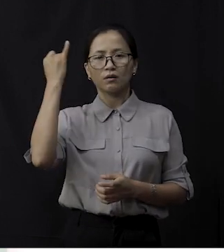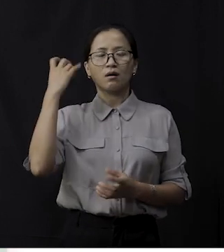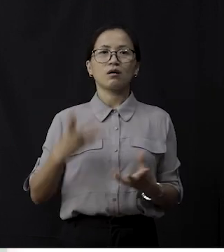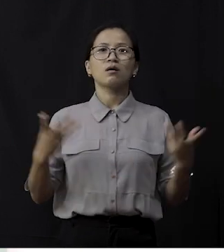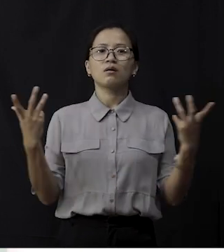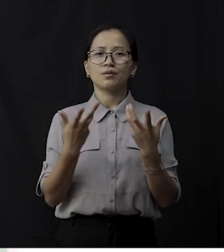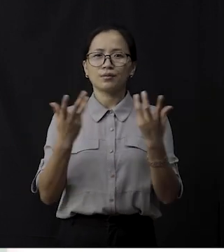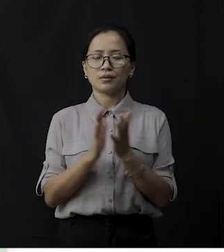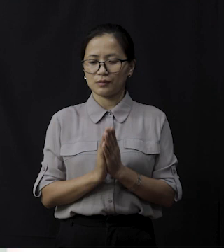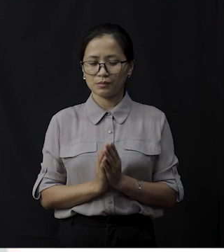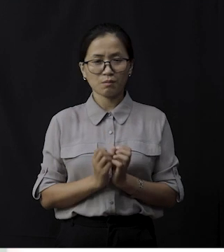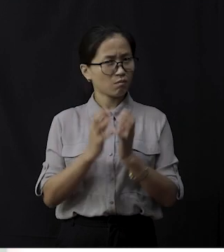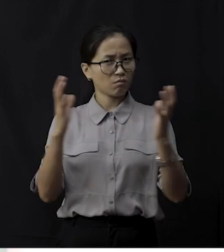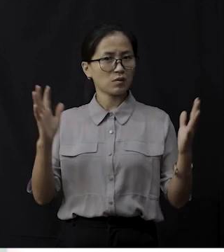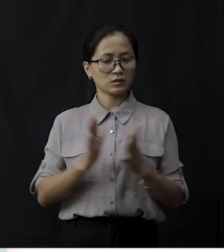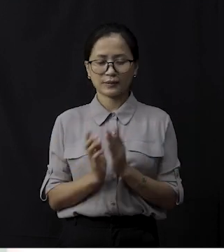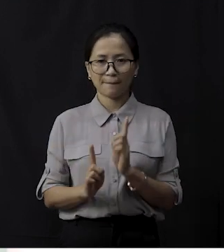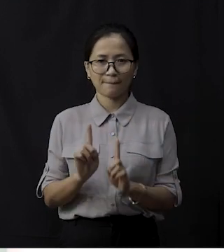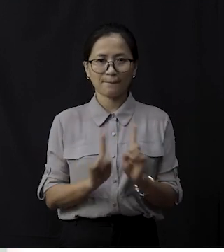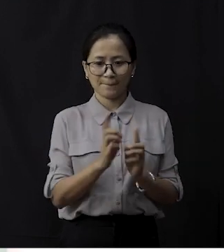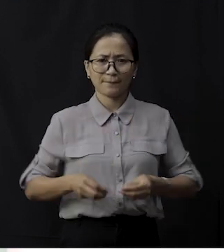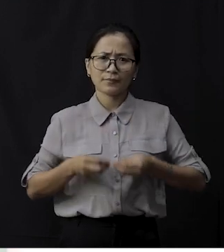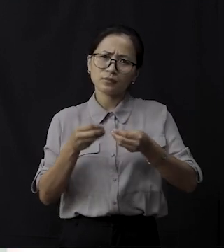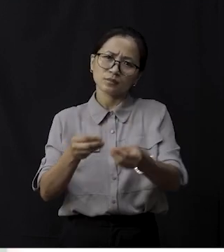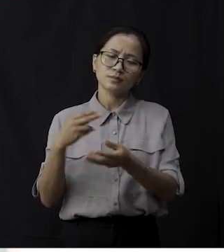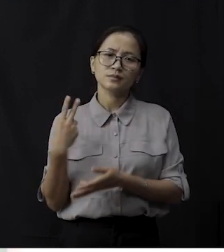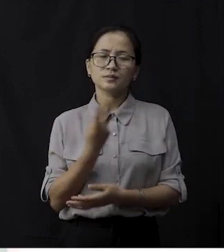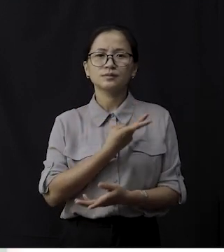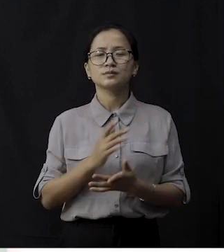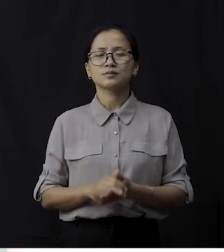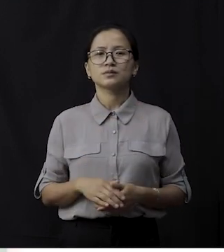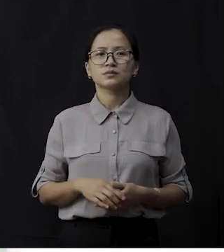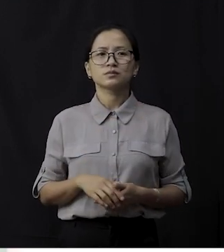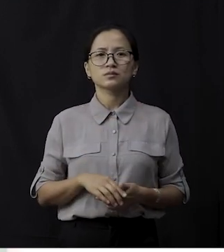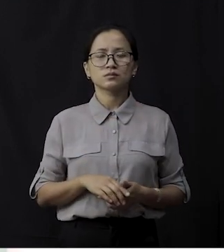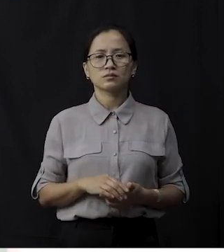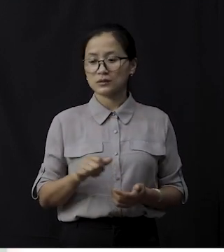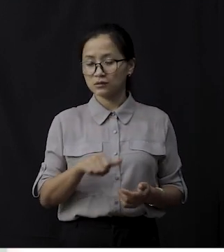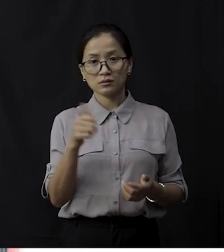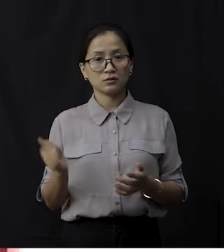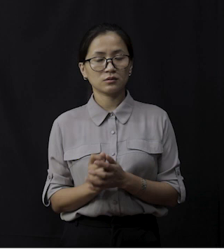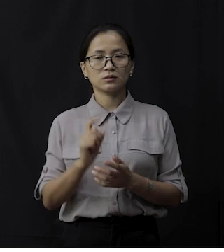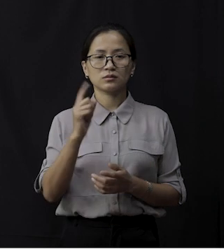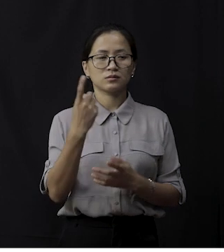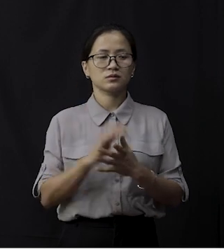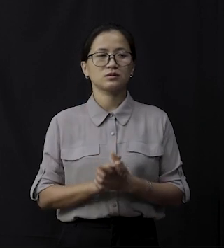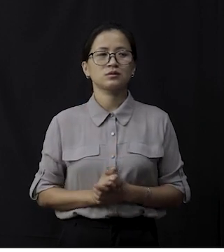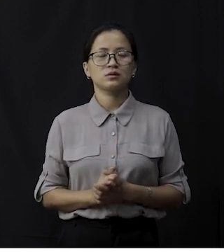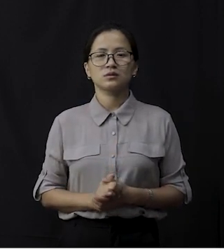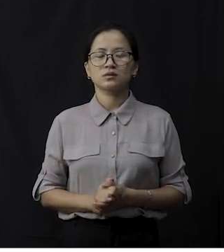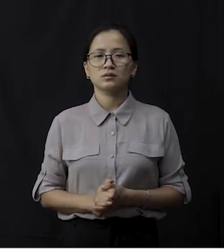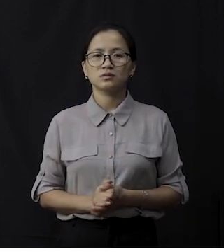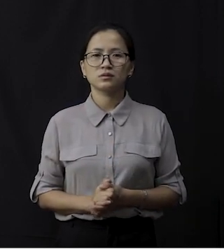much the plants are giving us. Right. So the next one, another one,